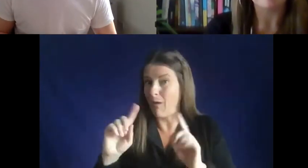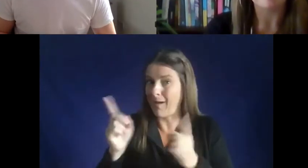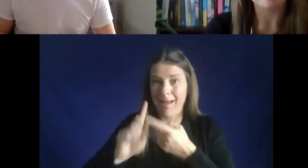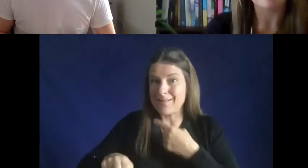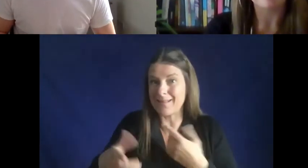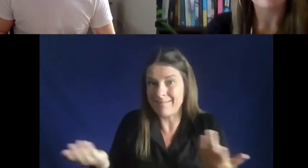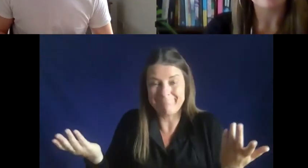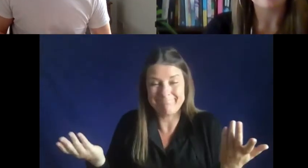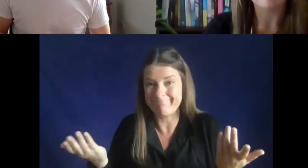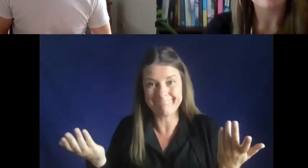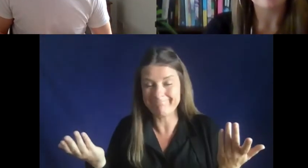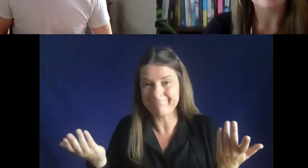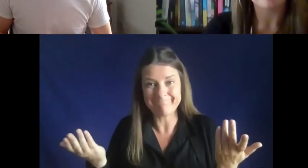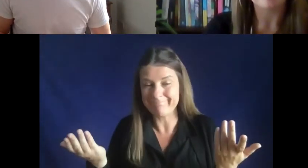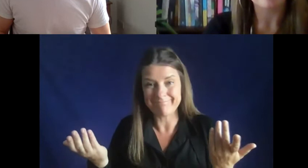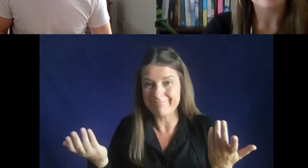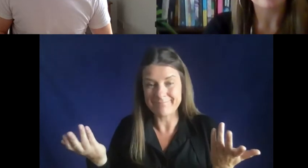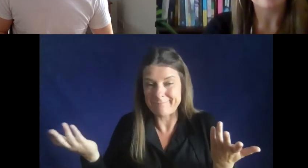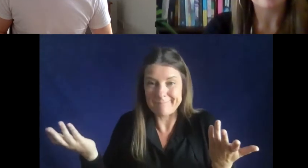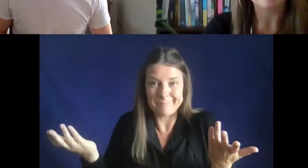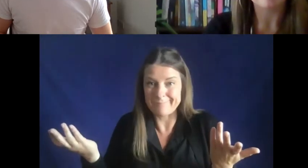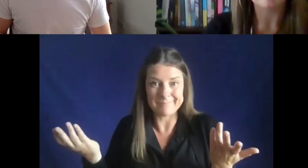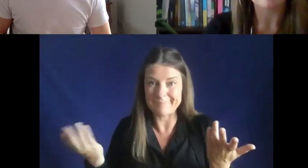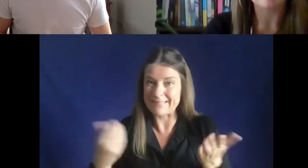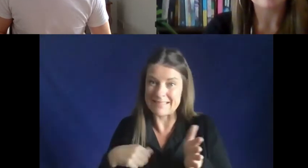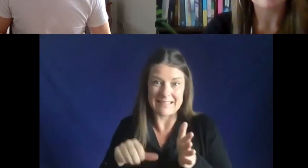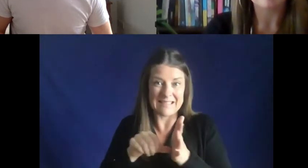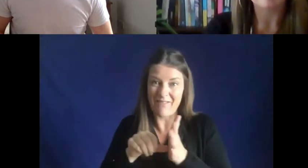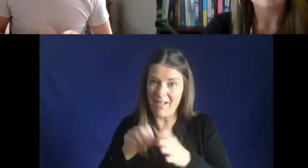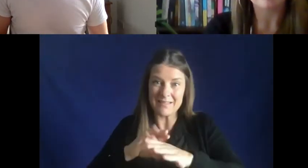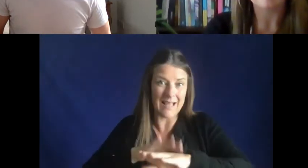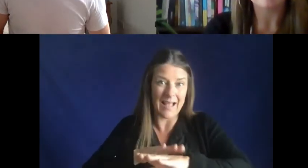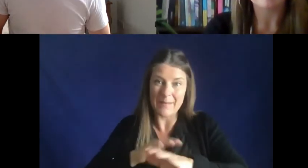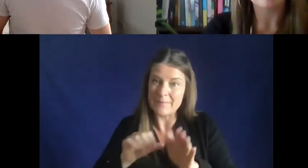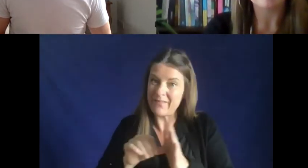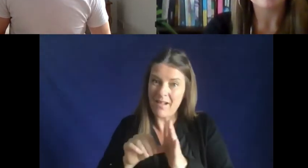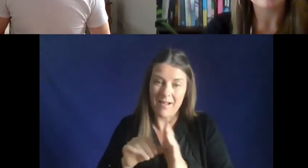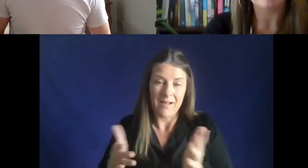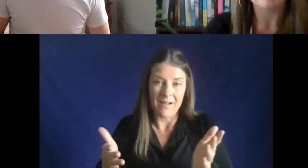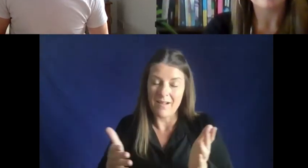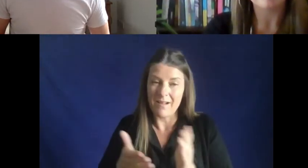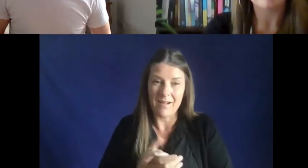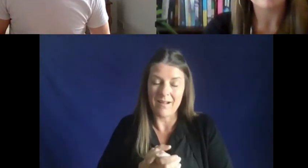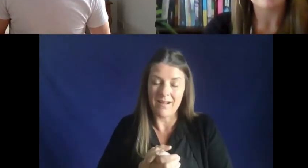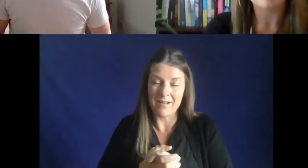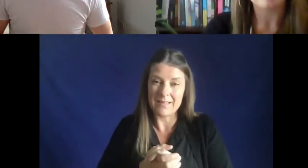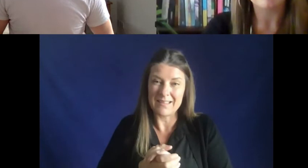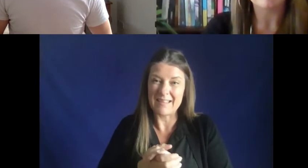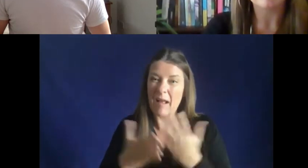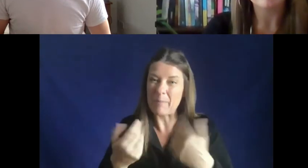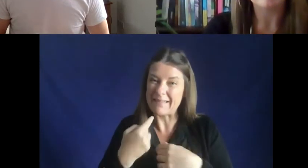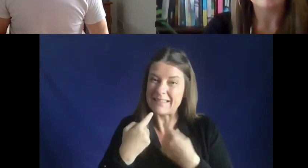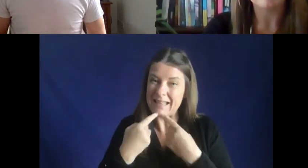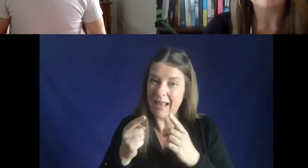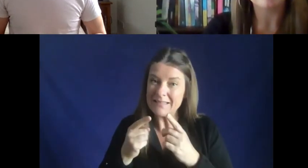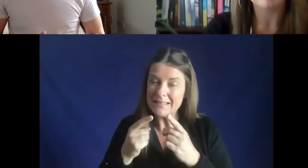think it is such a difficult time, and I think that, like I said at the end, the numbers of incarceration,